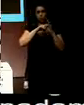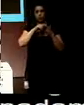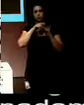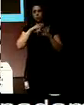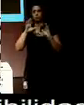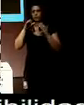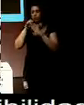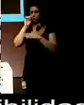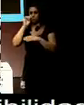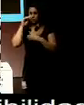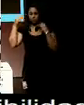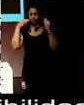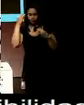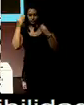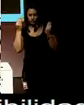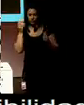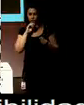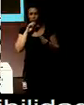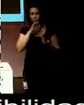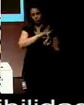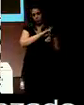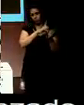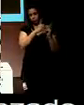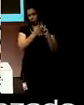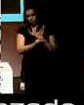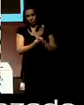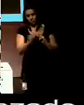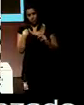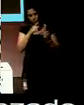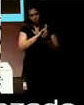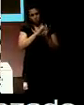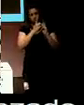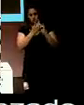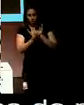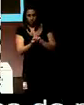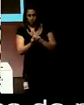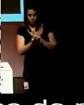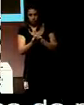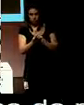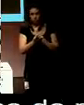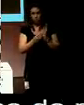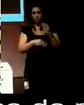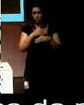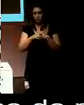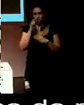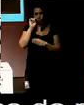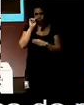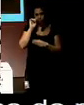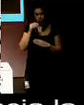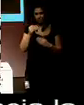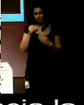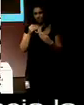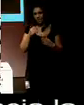improved from our tourism industry. So we are now seeing the